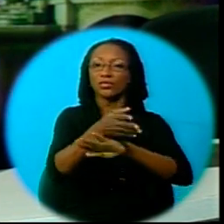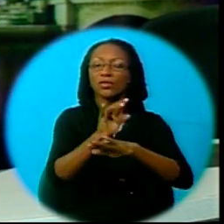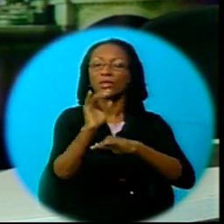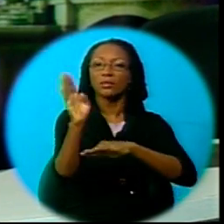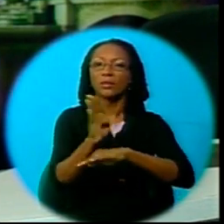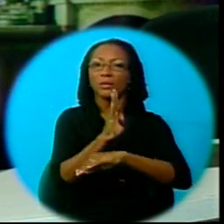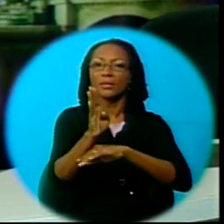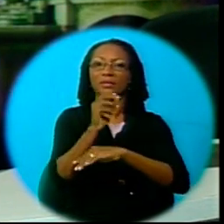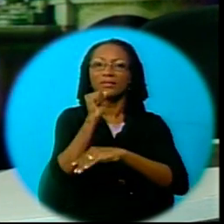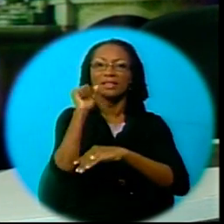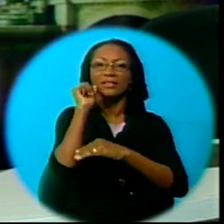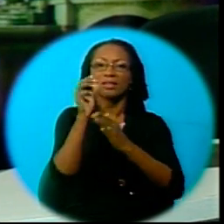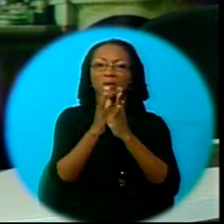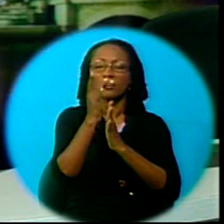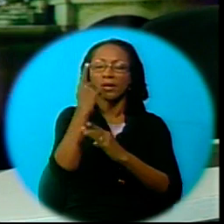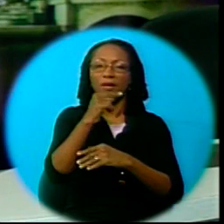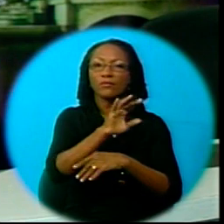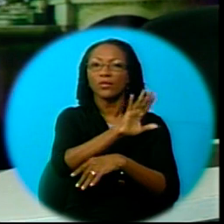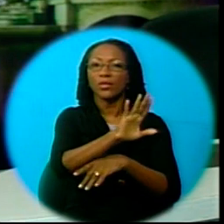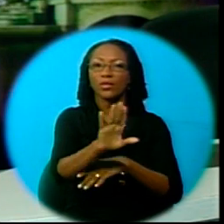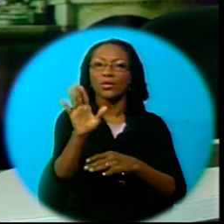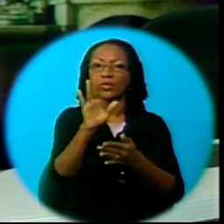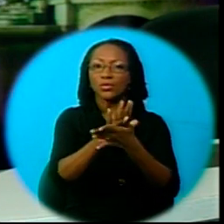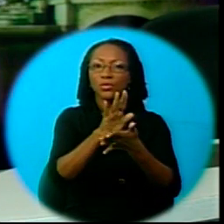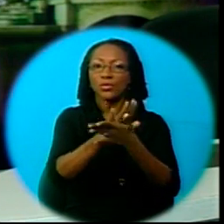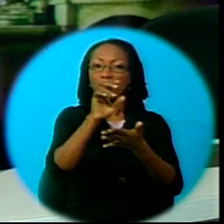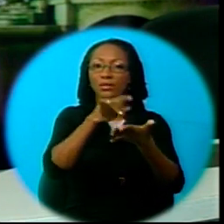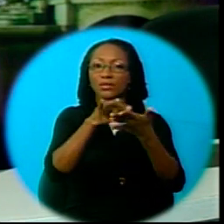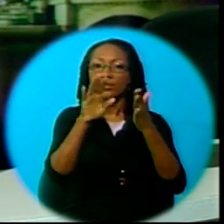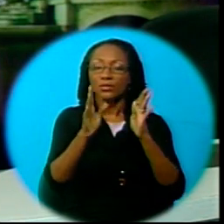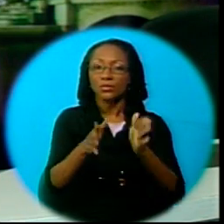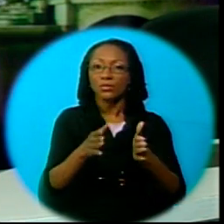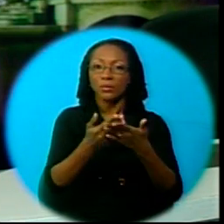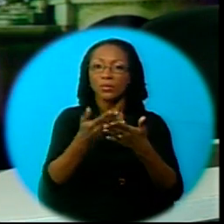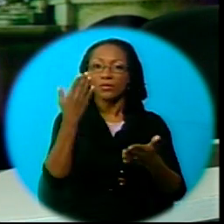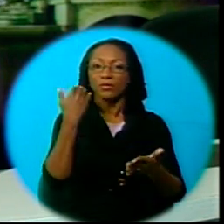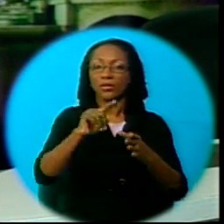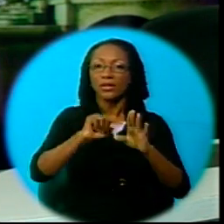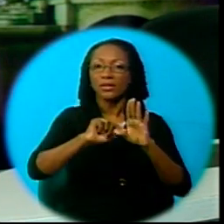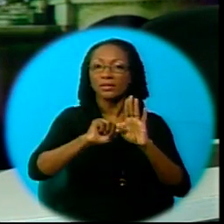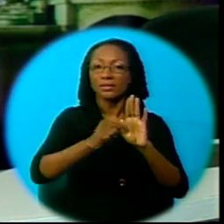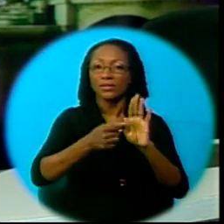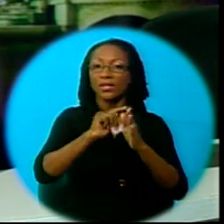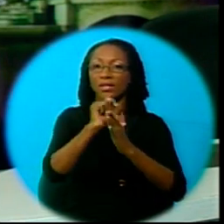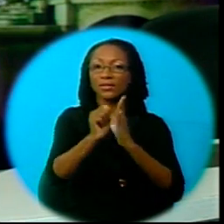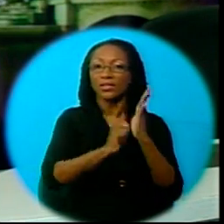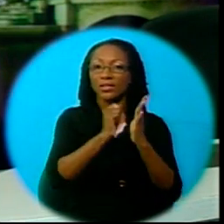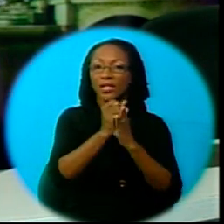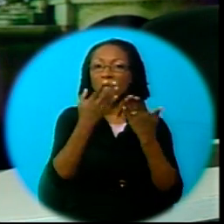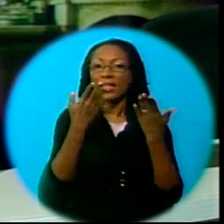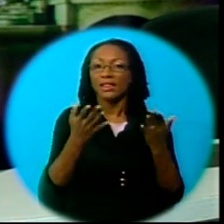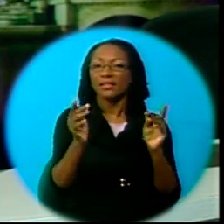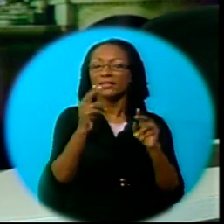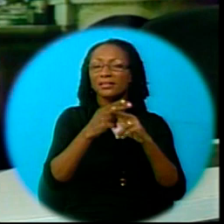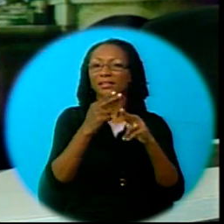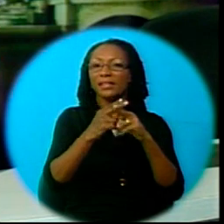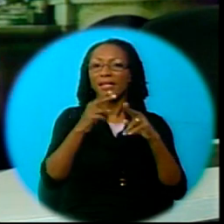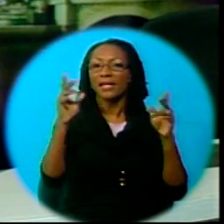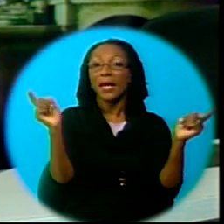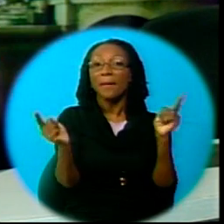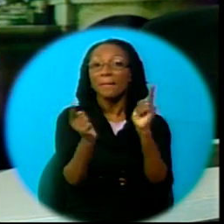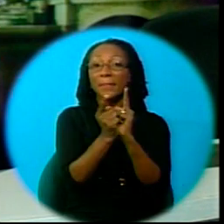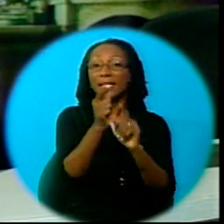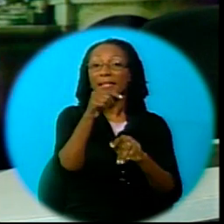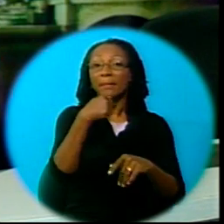pray for those institutions and the students before the start of the Michaelmas term. The event, called Meet Me at the Gates, is